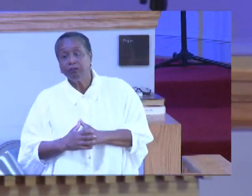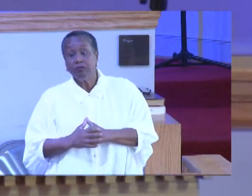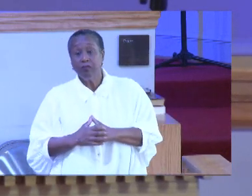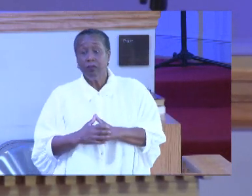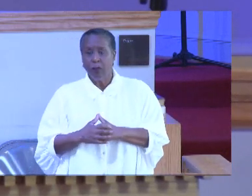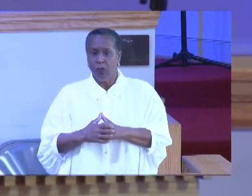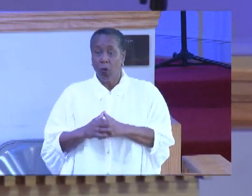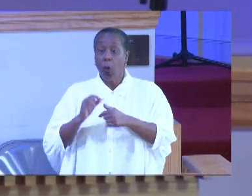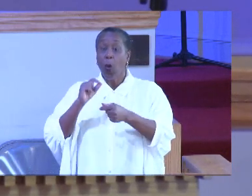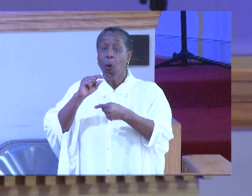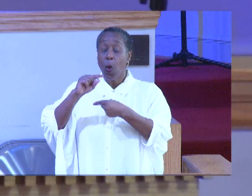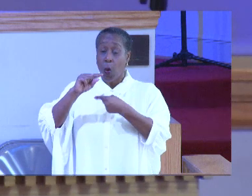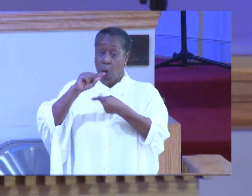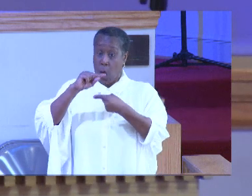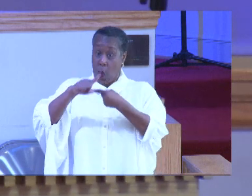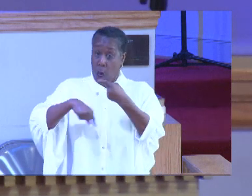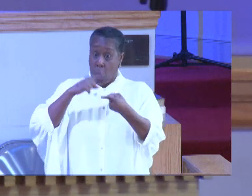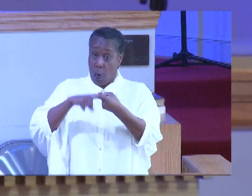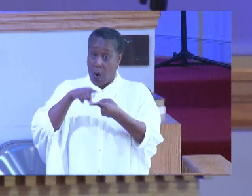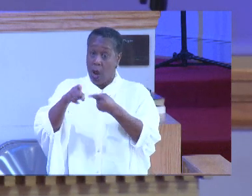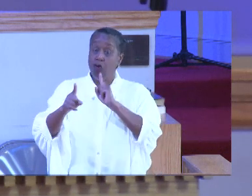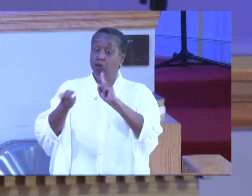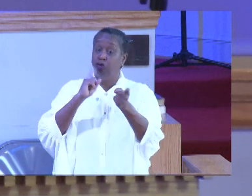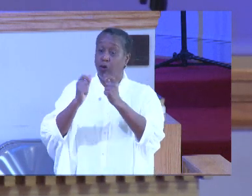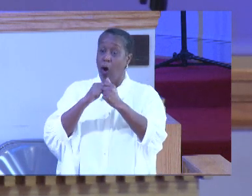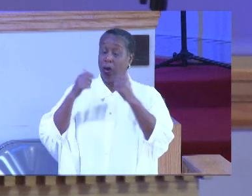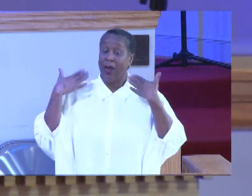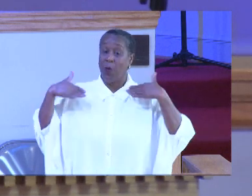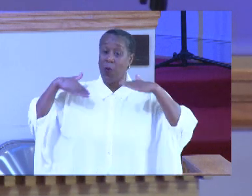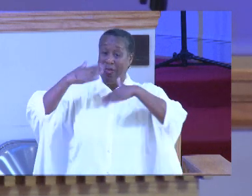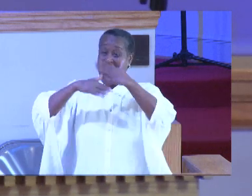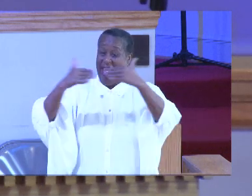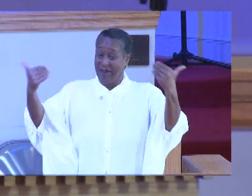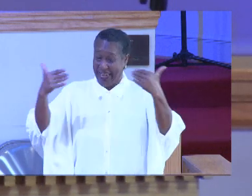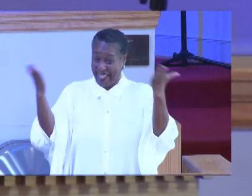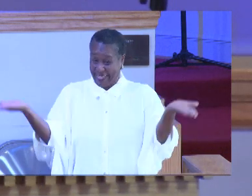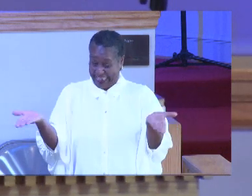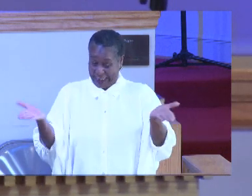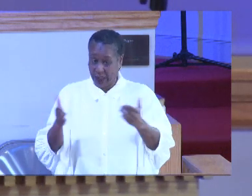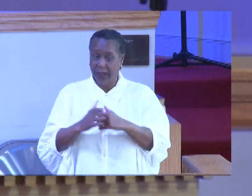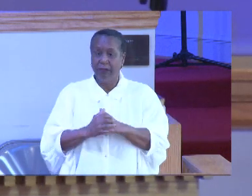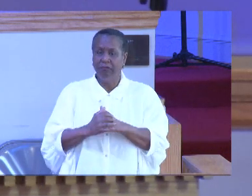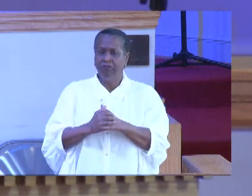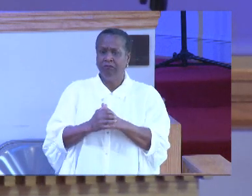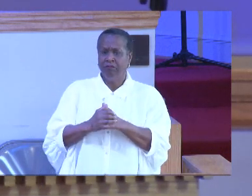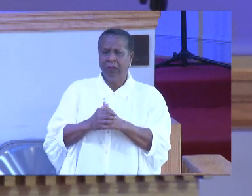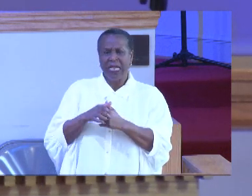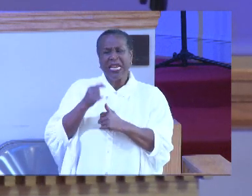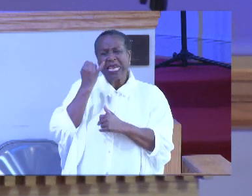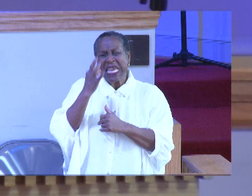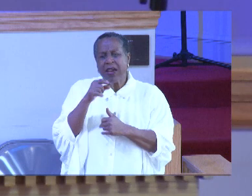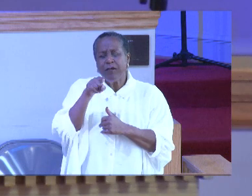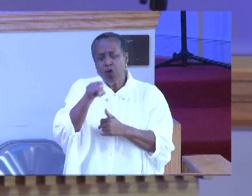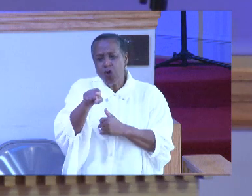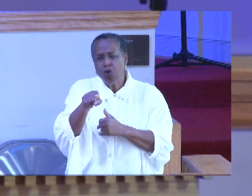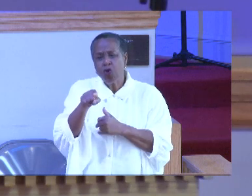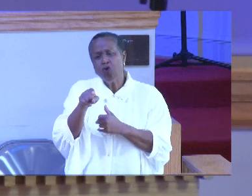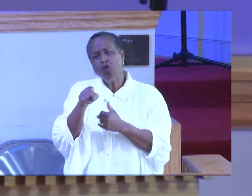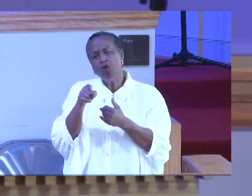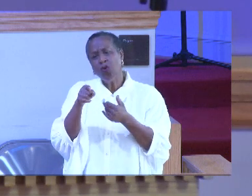when you're talking with heavenly things and dealing with heavenly things, that if you just stay